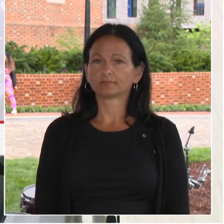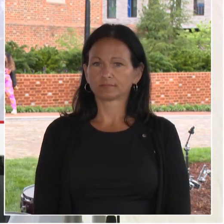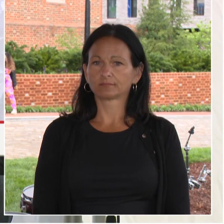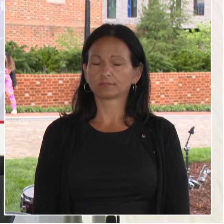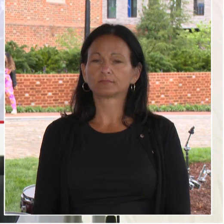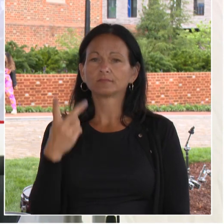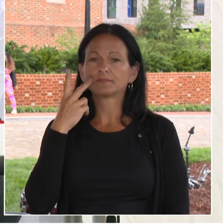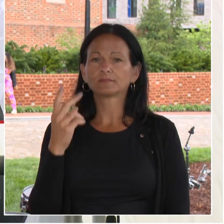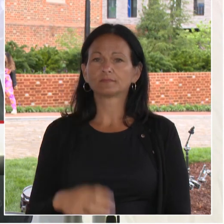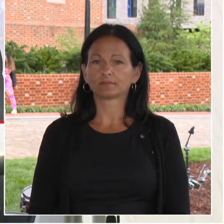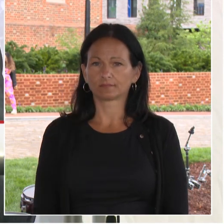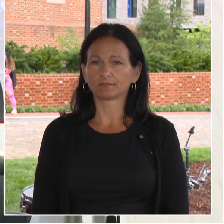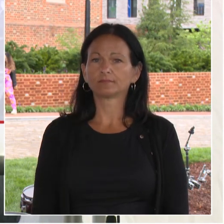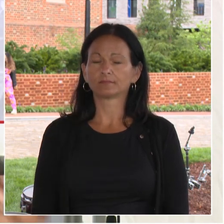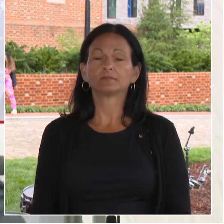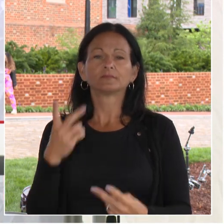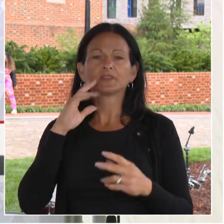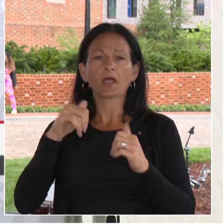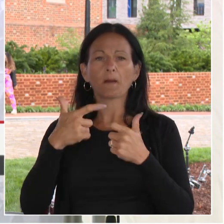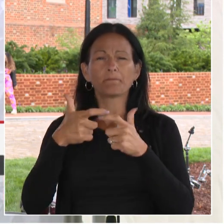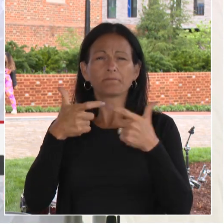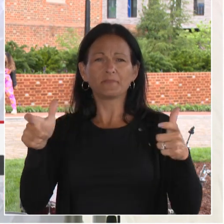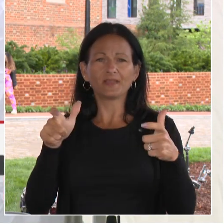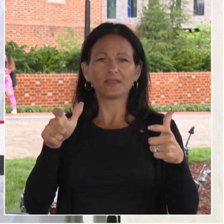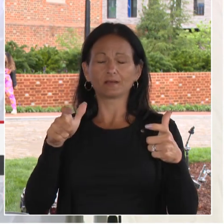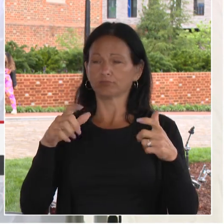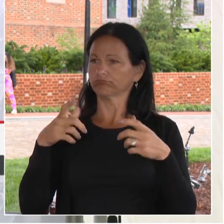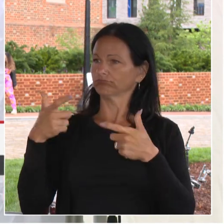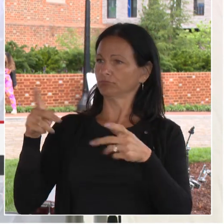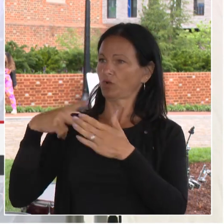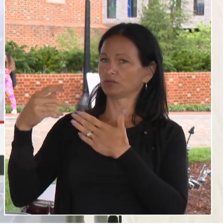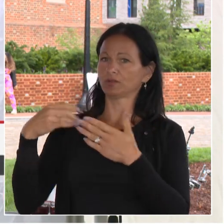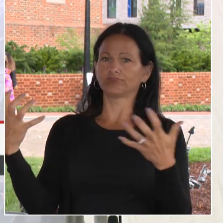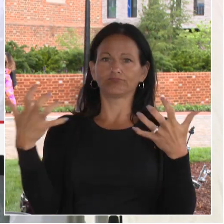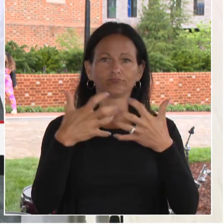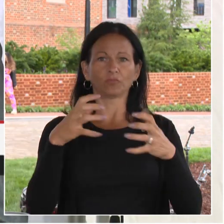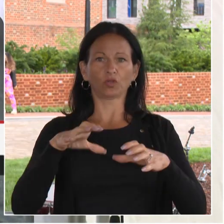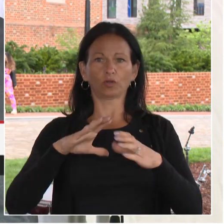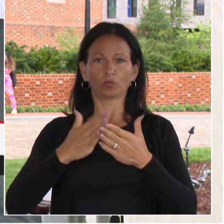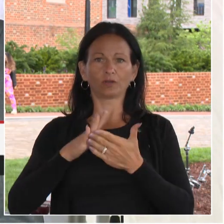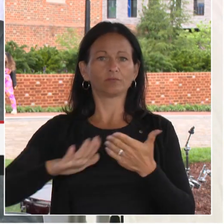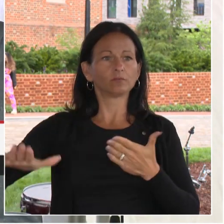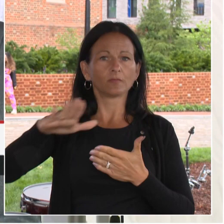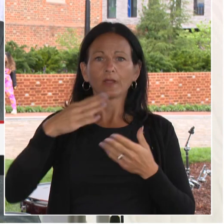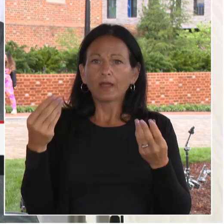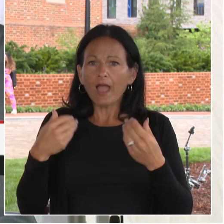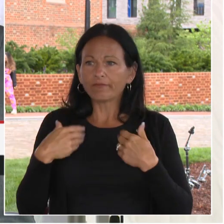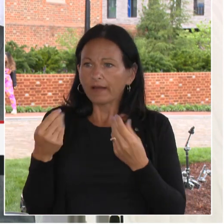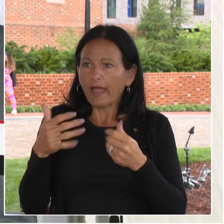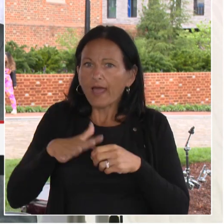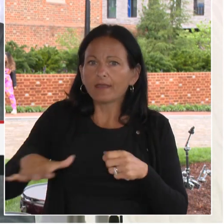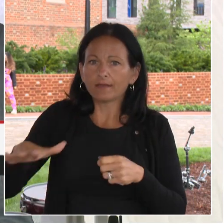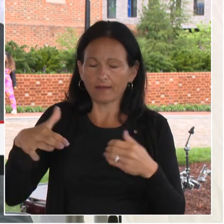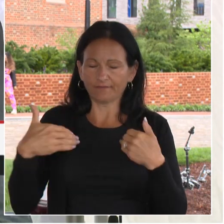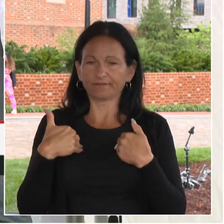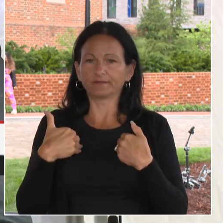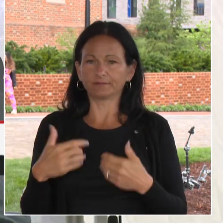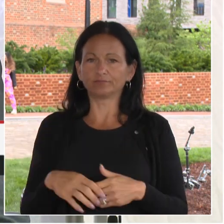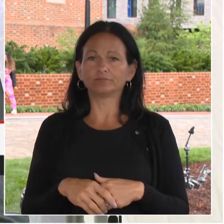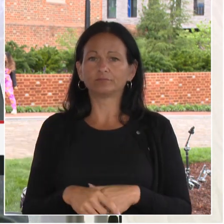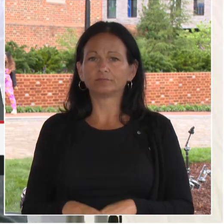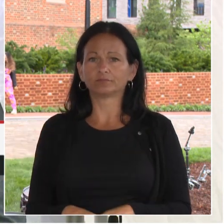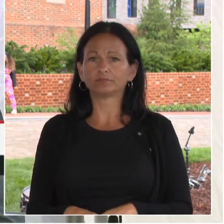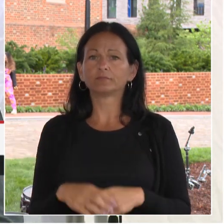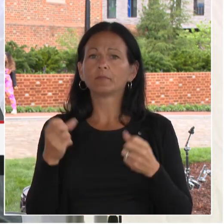it into this destination. It's a lot smaller than what we're accustomed to. All of our